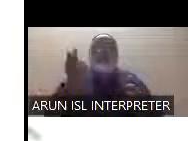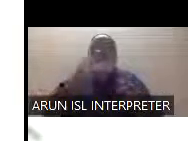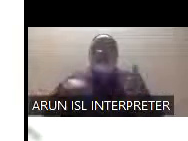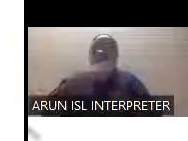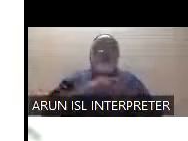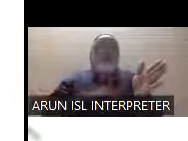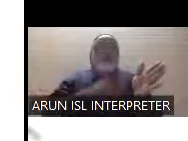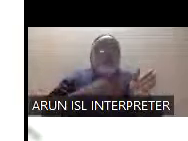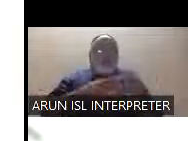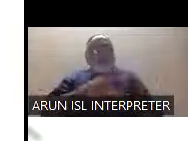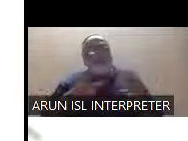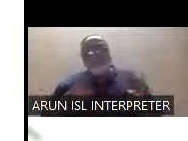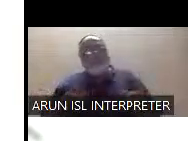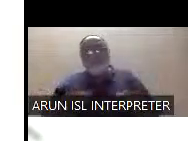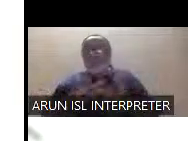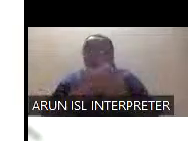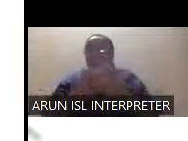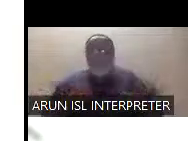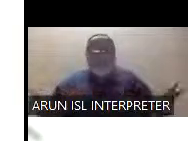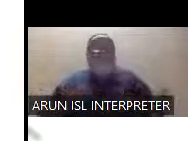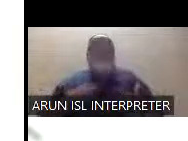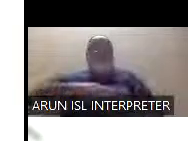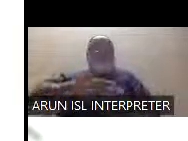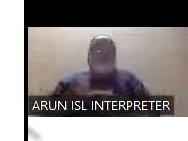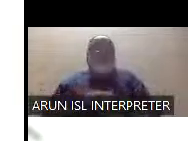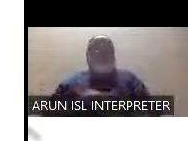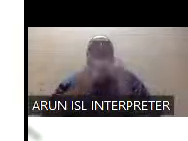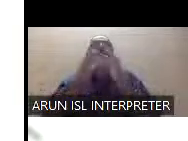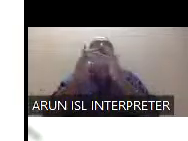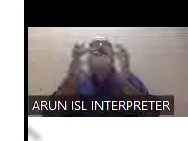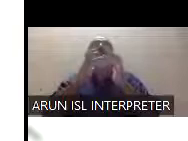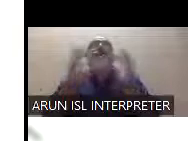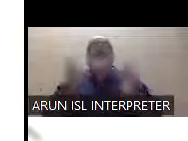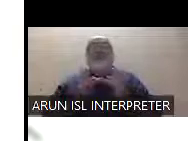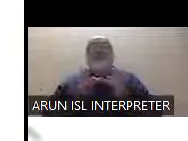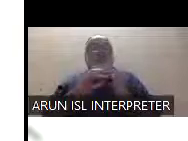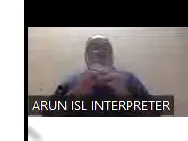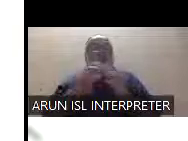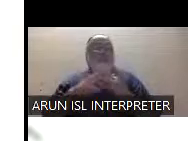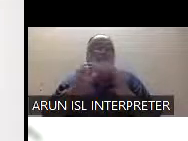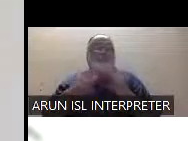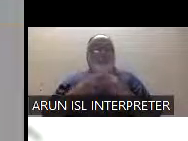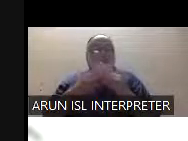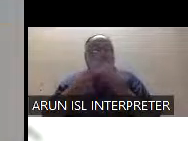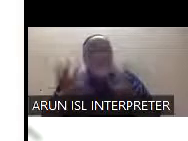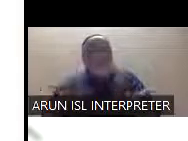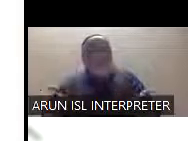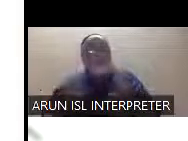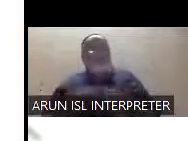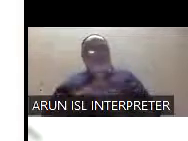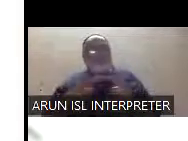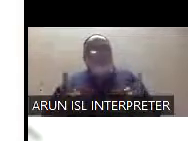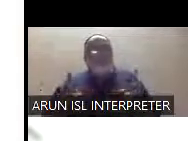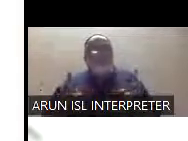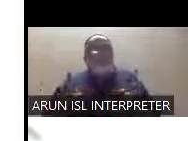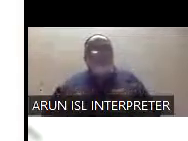example of products. So as we are going across, we'll be coming across different examples of the various things that we have mentioned here.